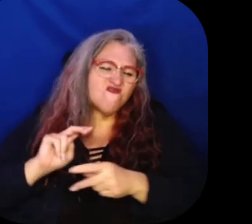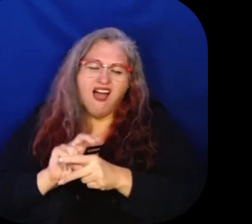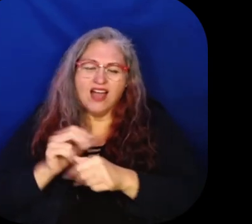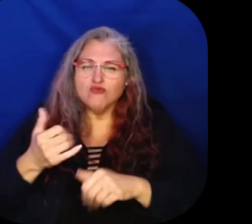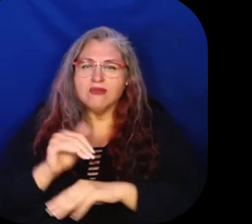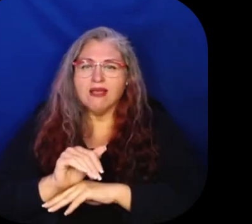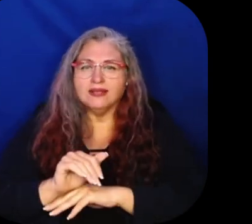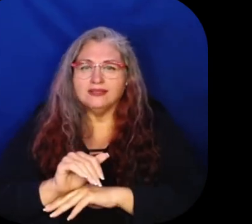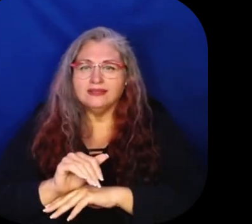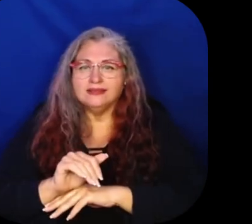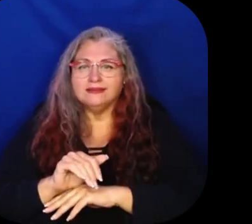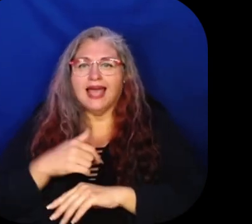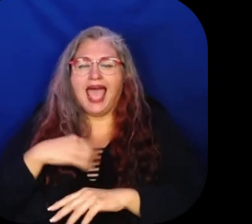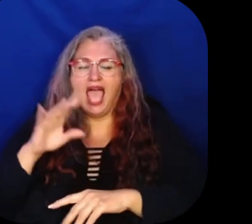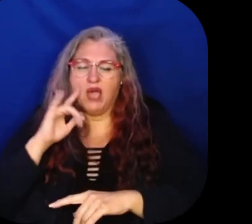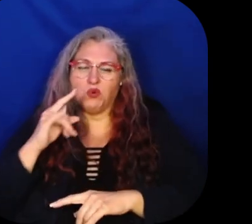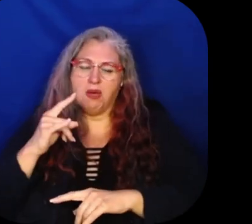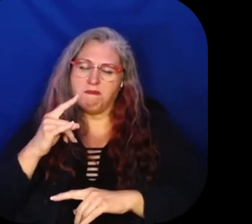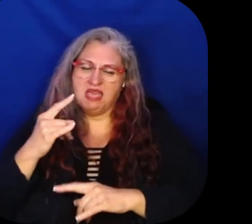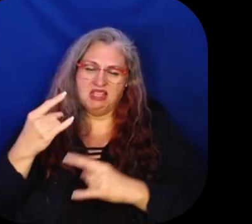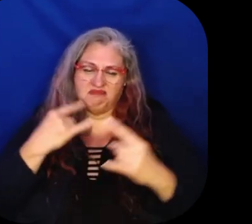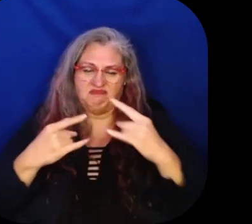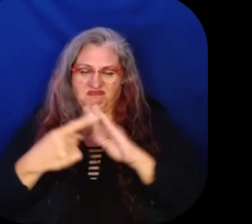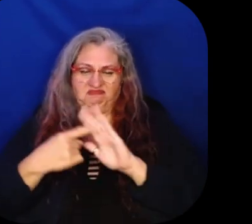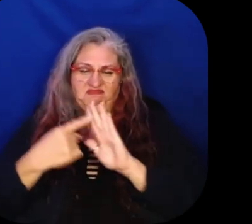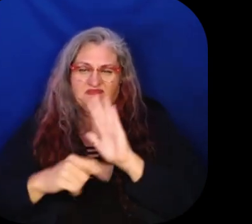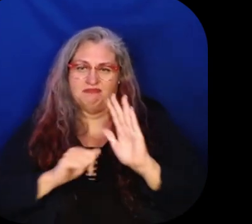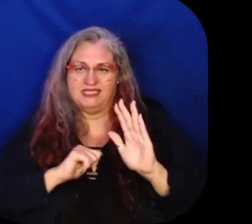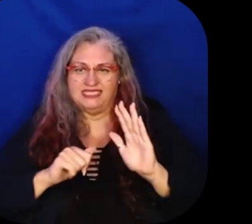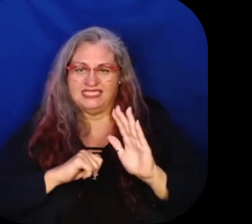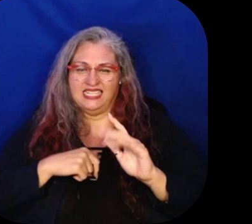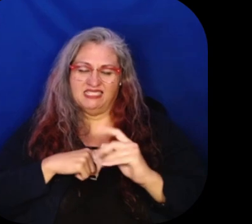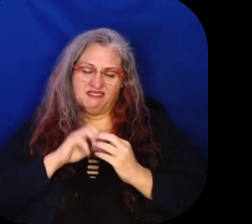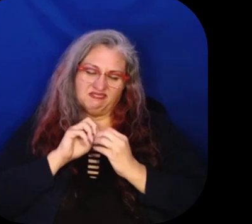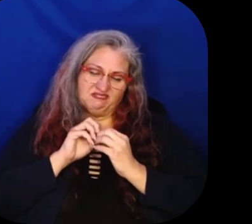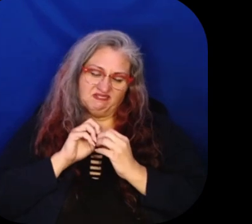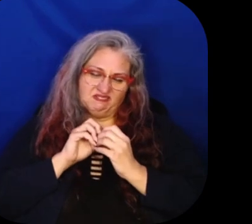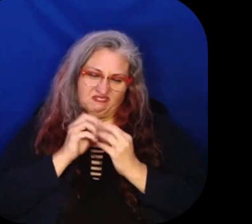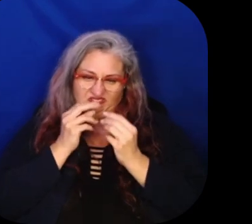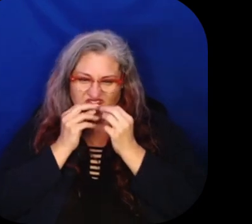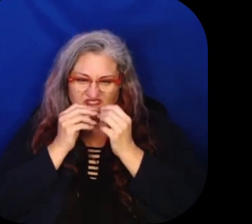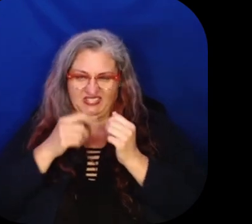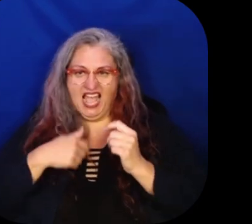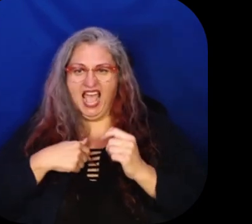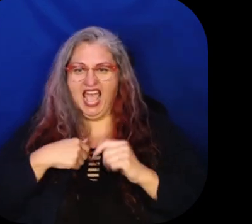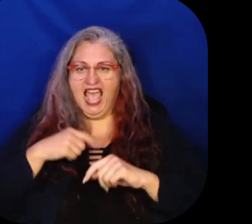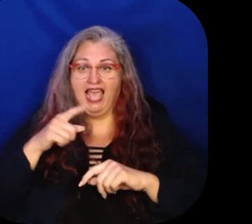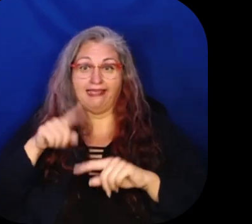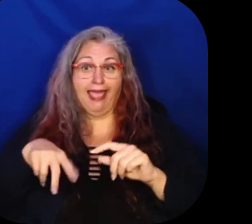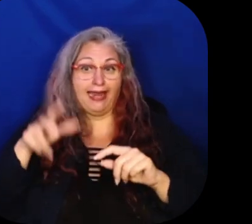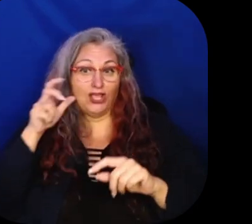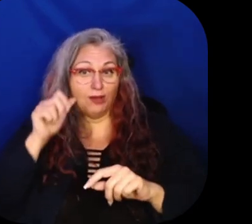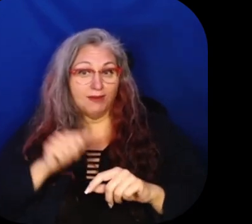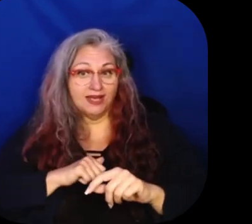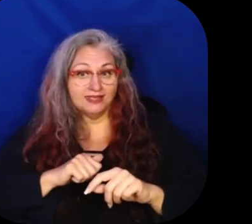I will be cursing myself out under my breath as if I cannot hear me.